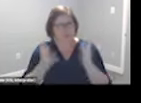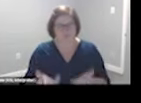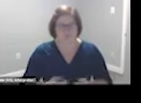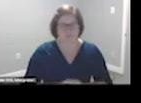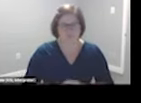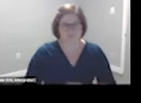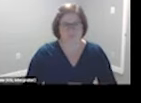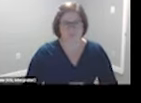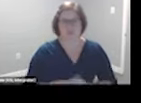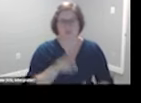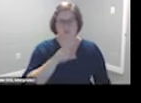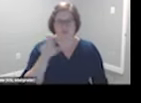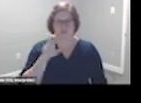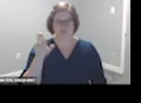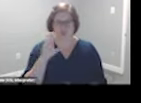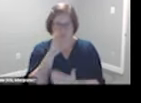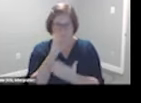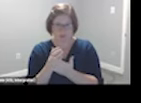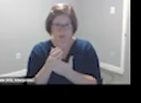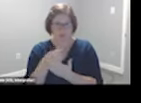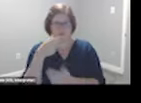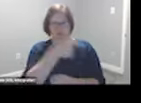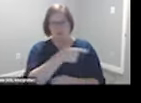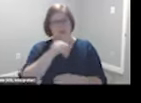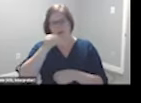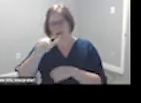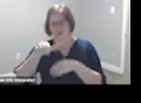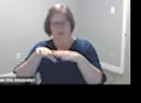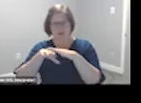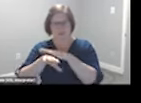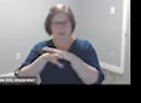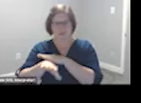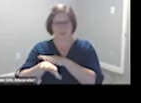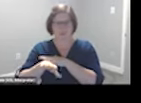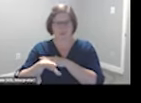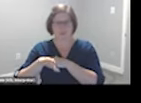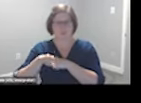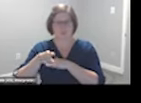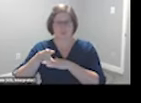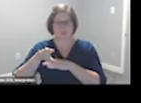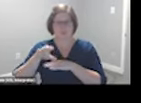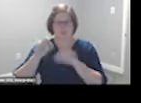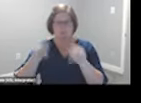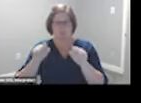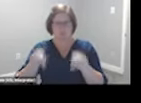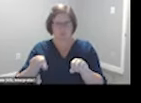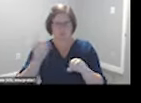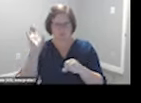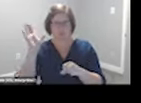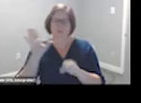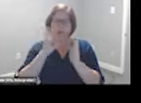And on the right-hand side is a really inaccessible presentation that I like to give that teaches people about how to give more visually accessible